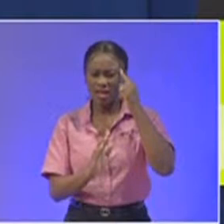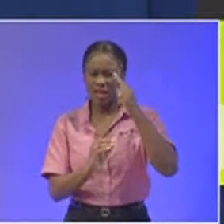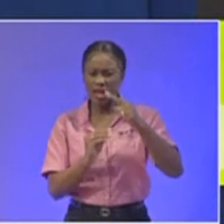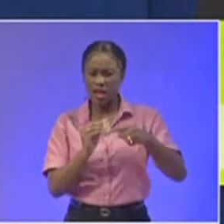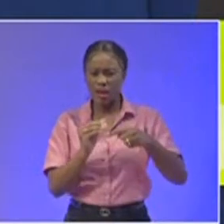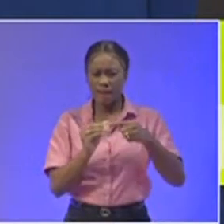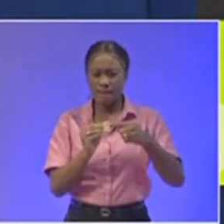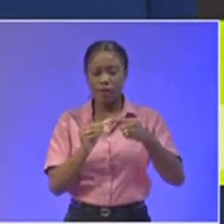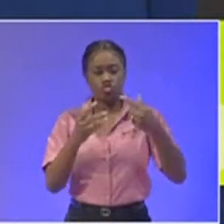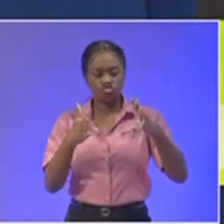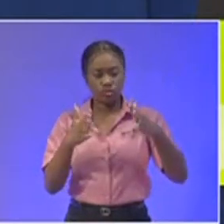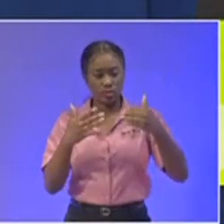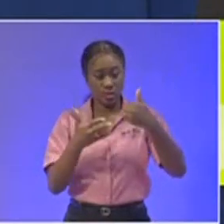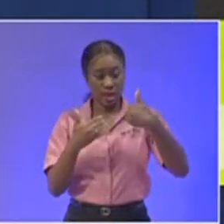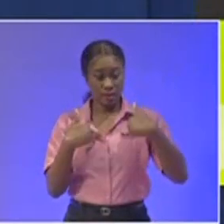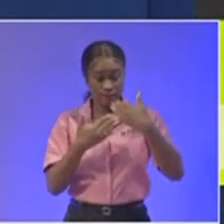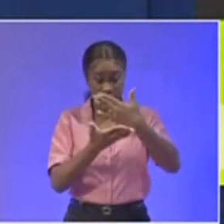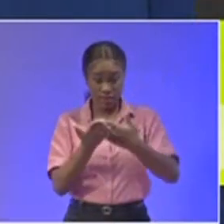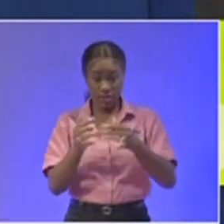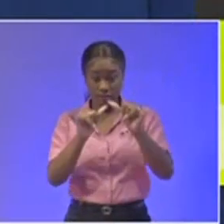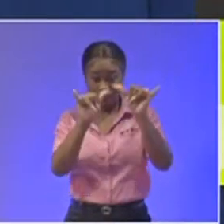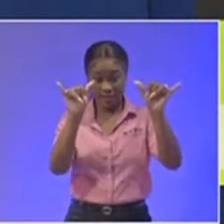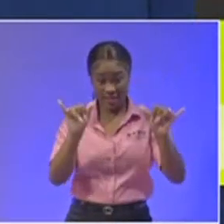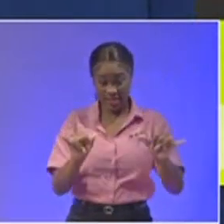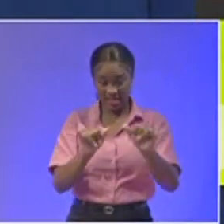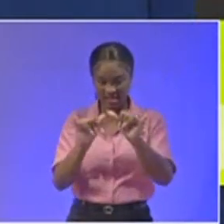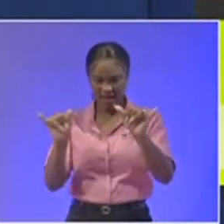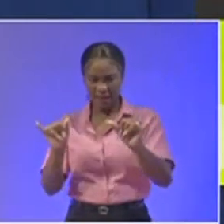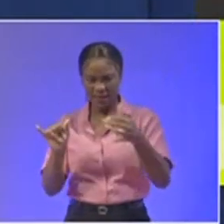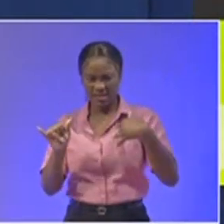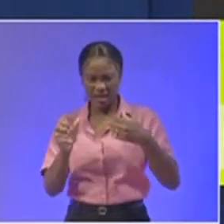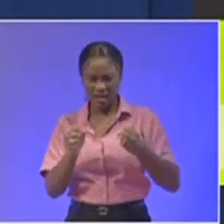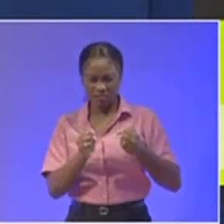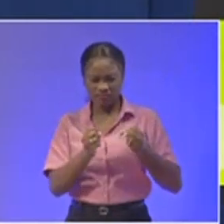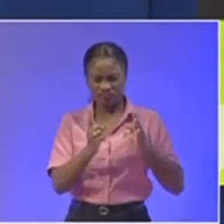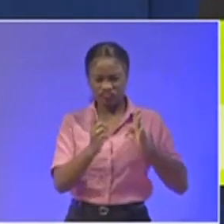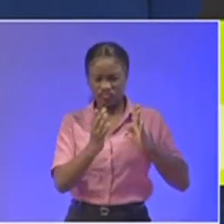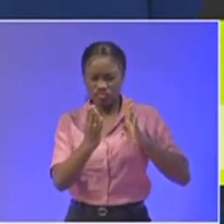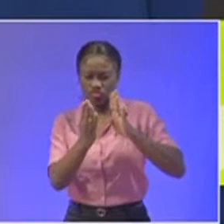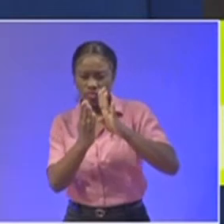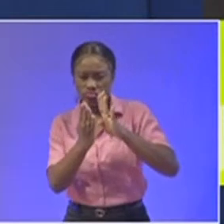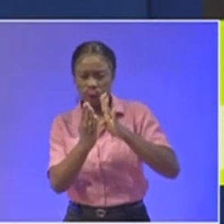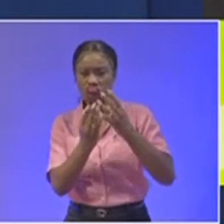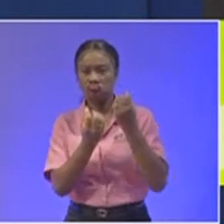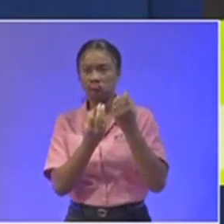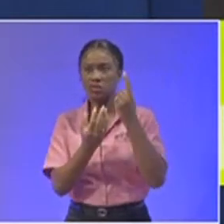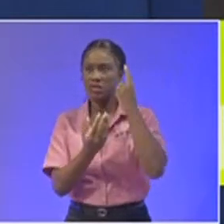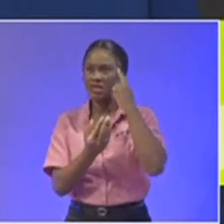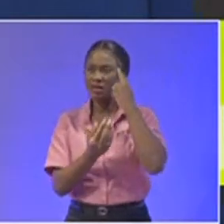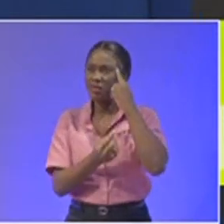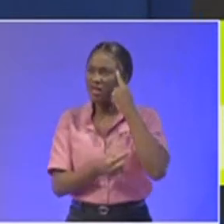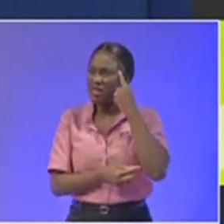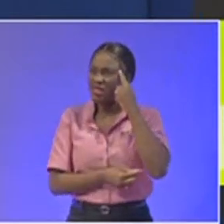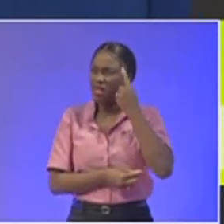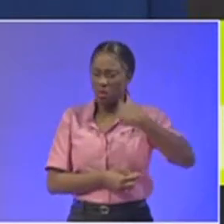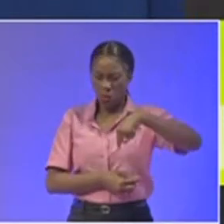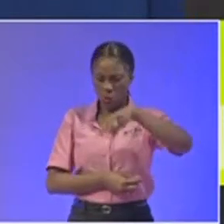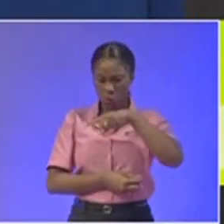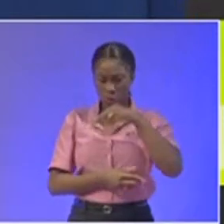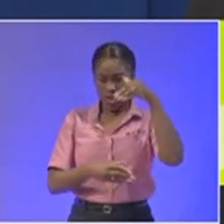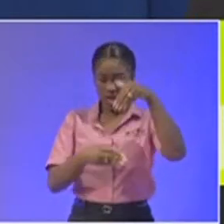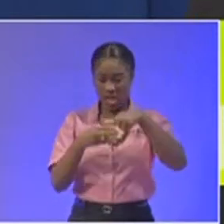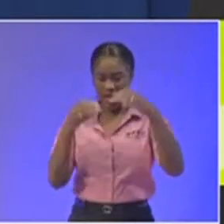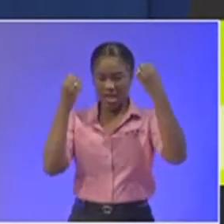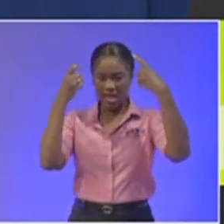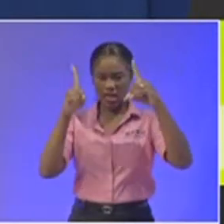systems that we already have in place. And also, many times I wonder, as we in education